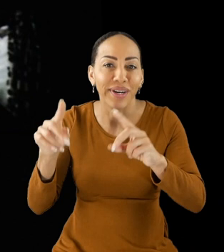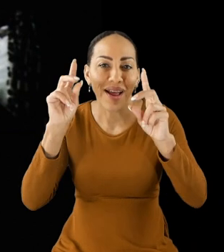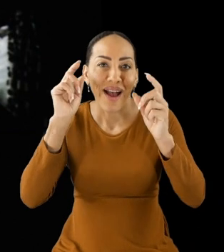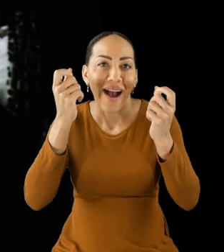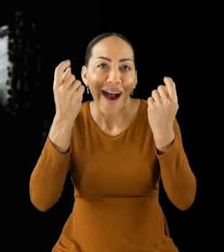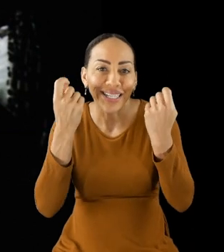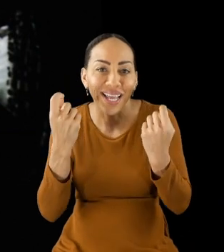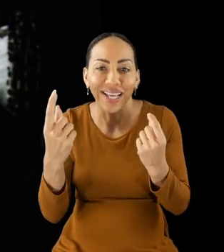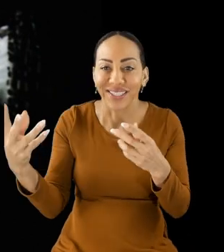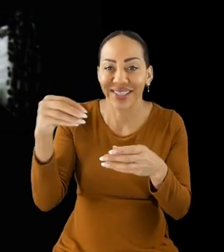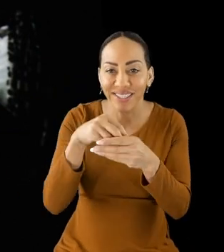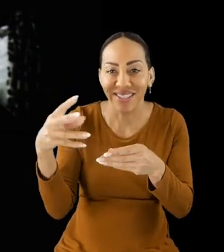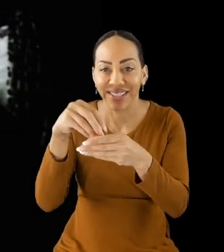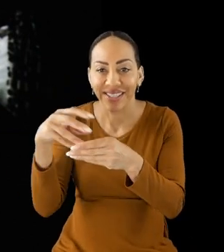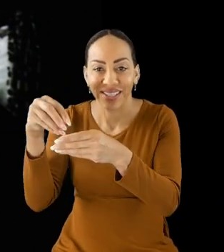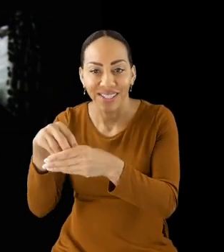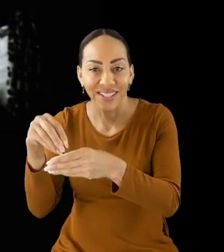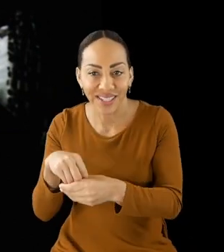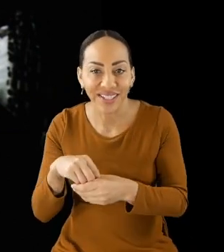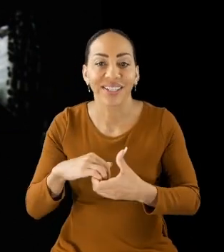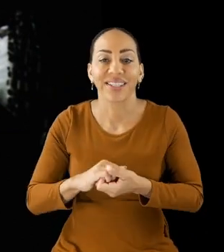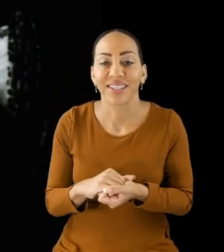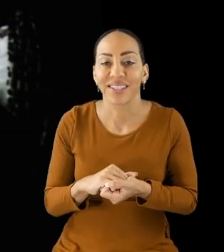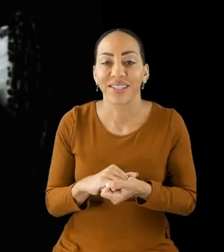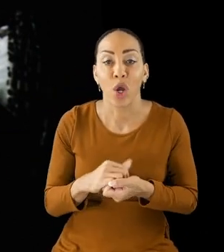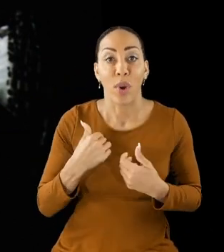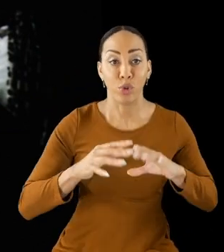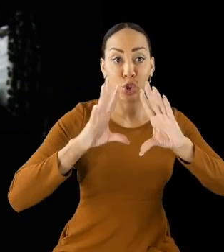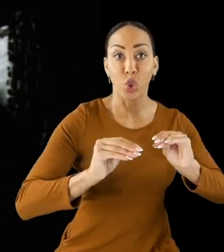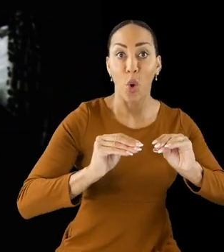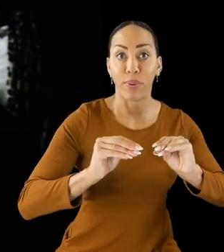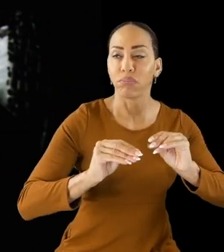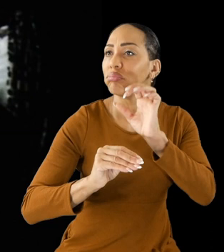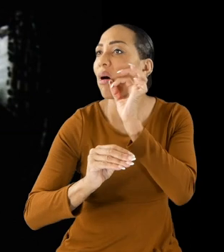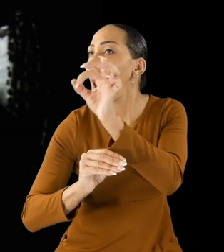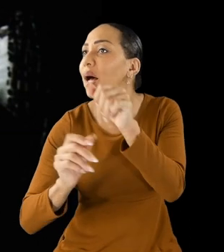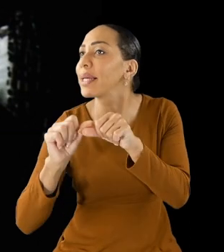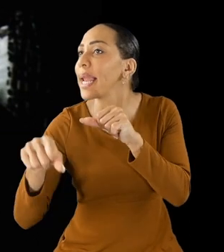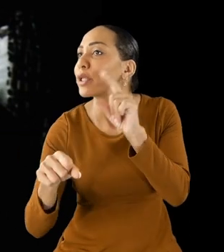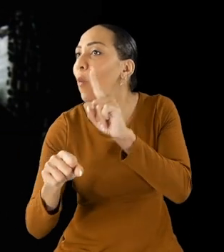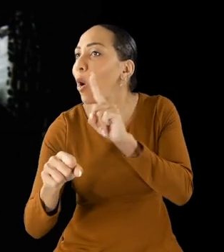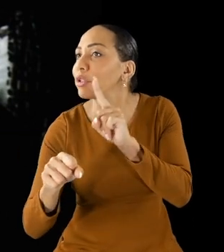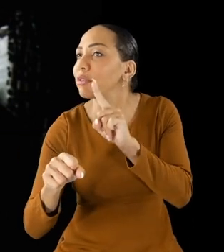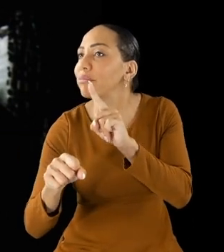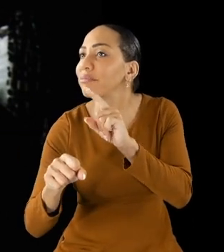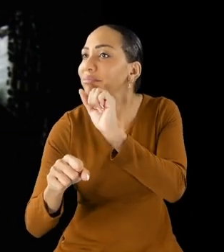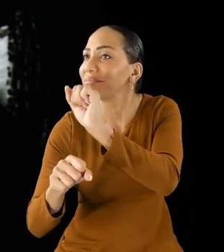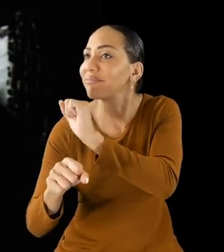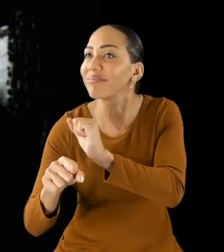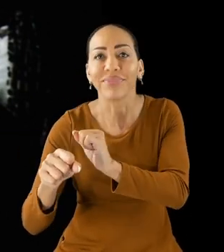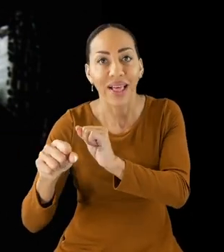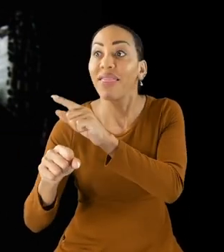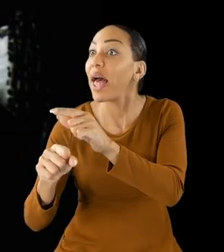different ideas come in. We often stop scenes at midpoint to ask the online audience what happens next, and then they write in